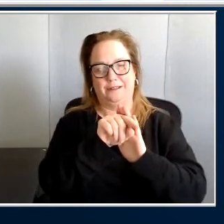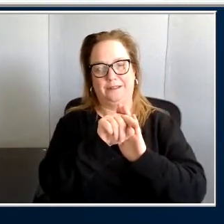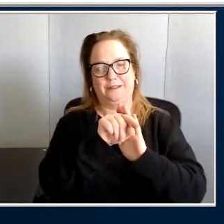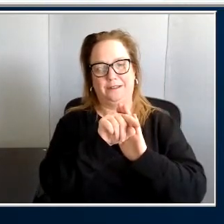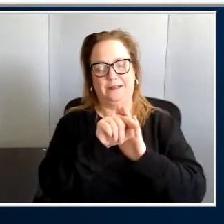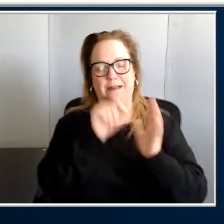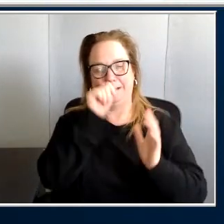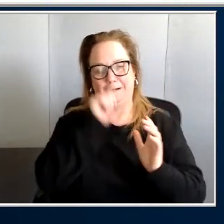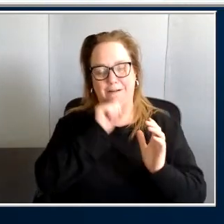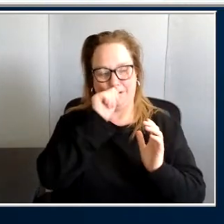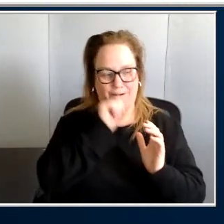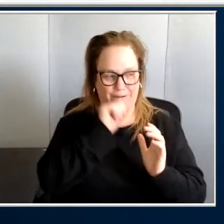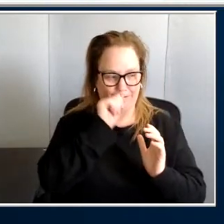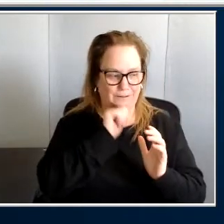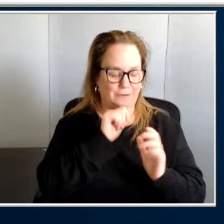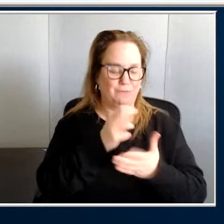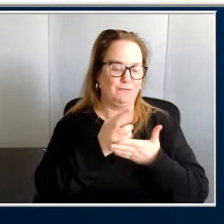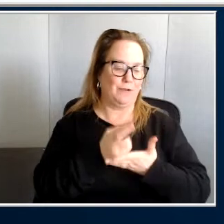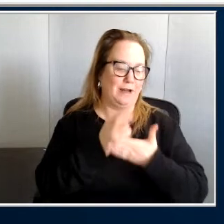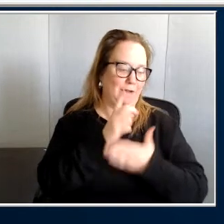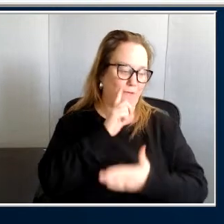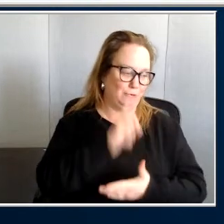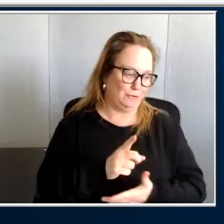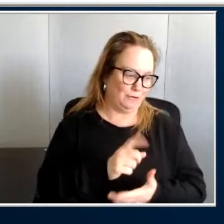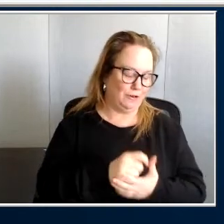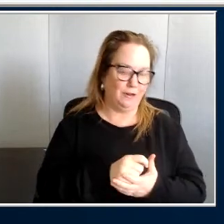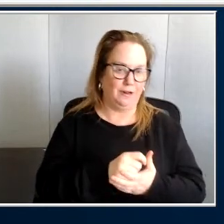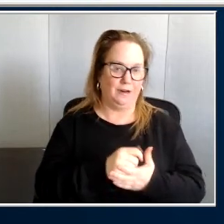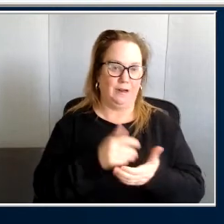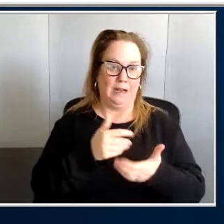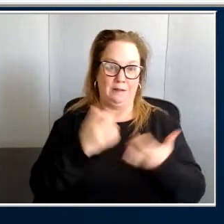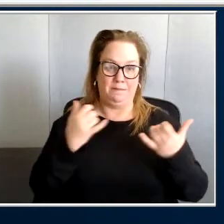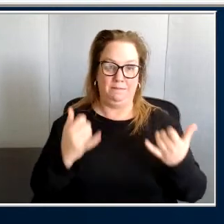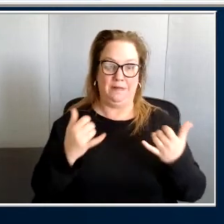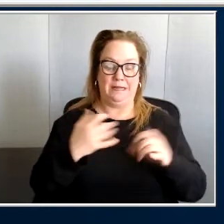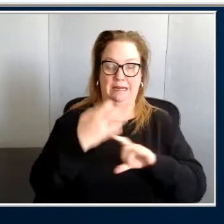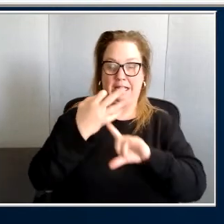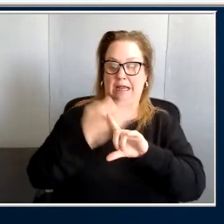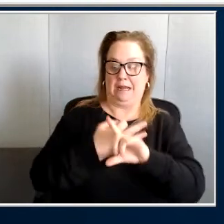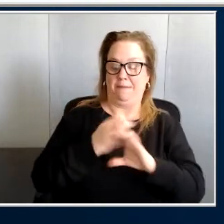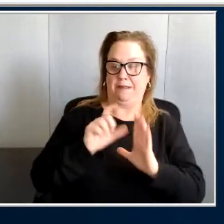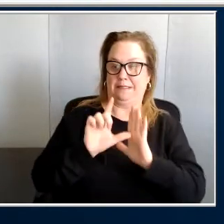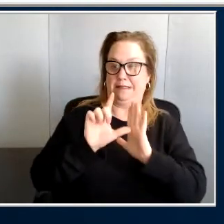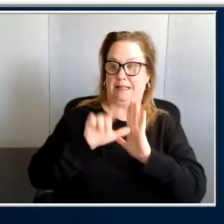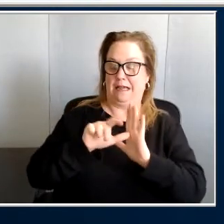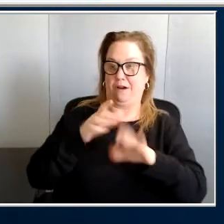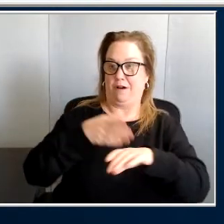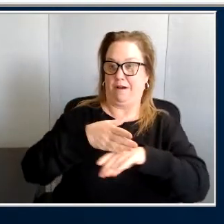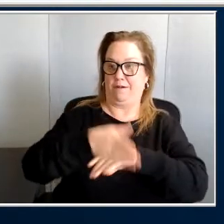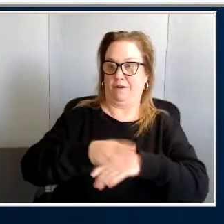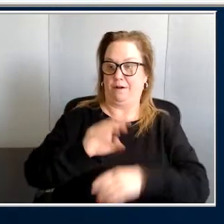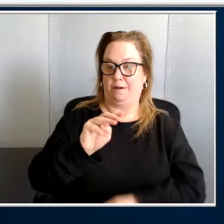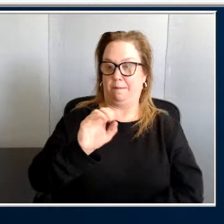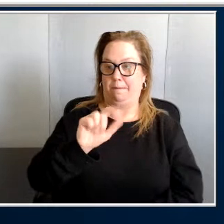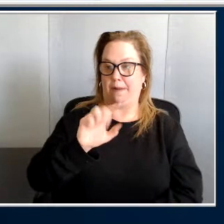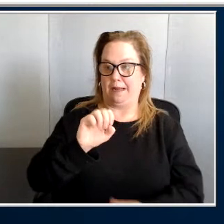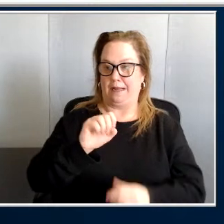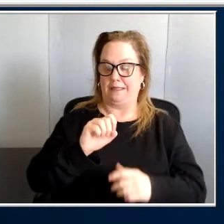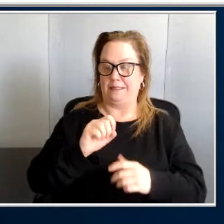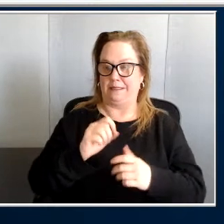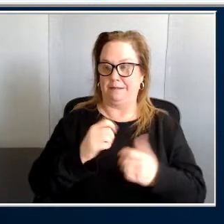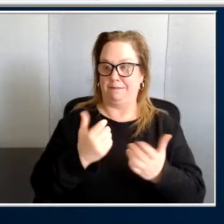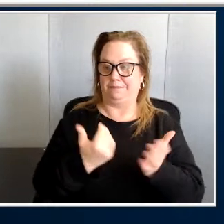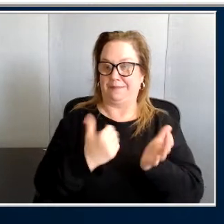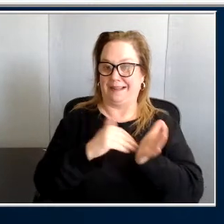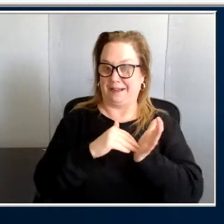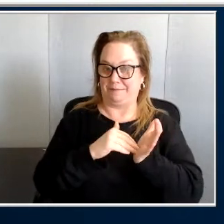endurance, rehab for sure. But fast forward to 9 months after the injury, Maggie gets the green light to play again, but she